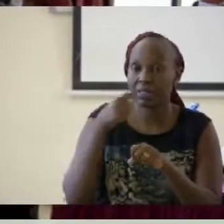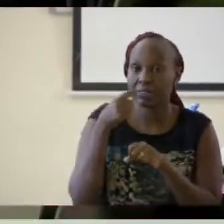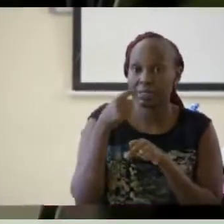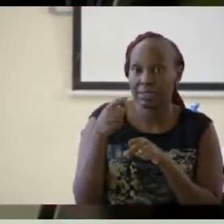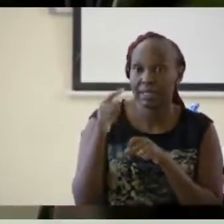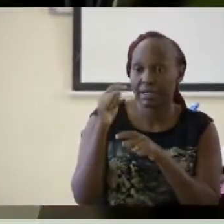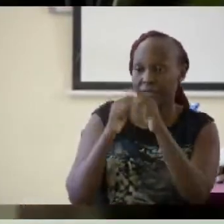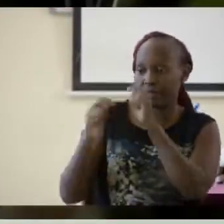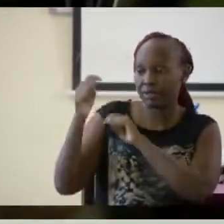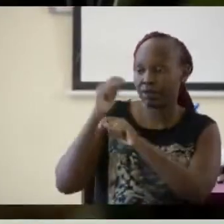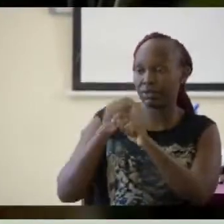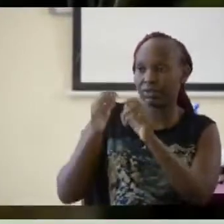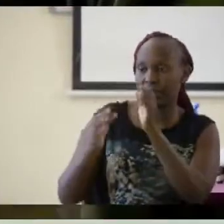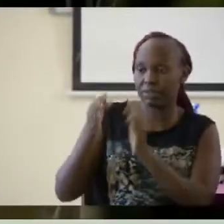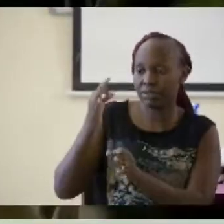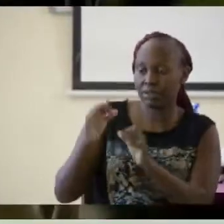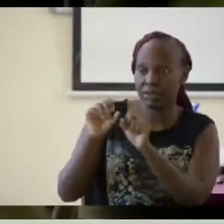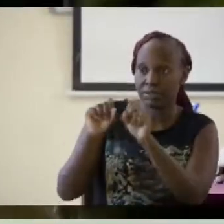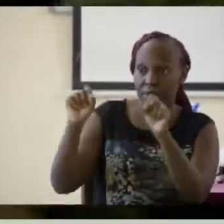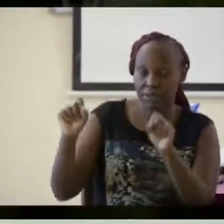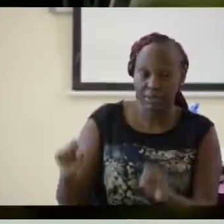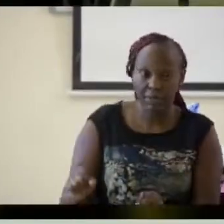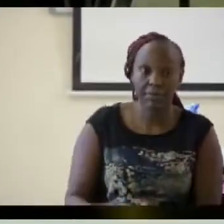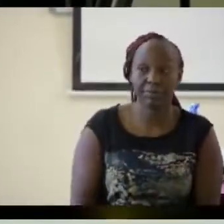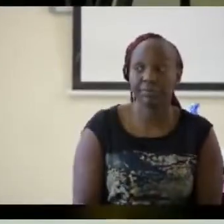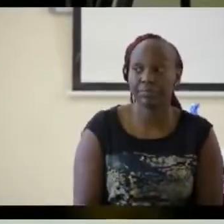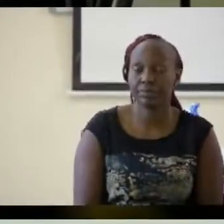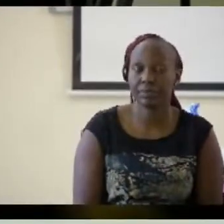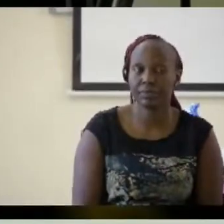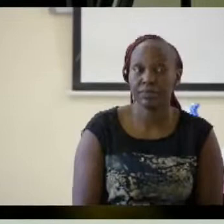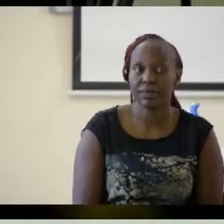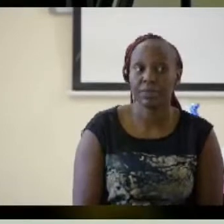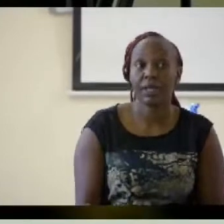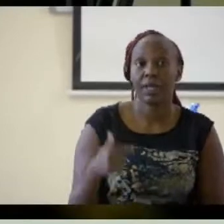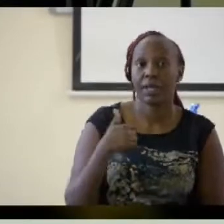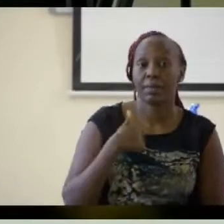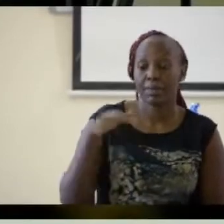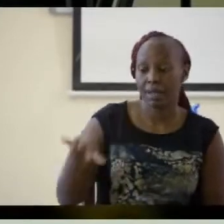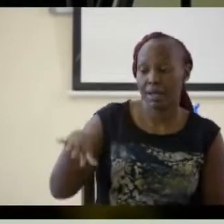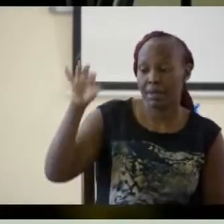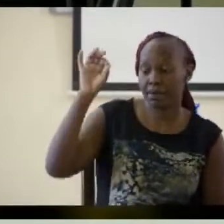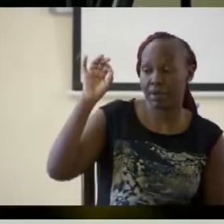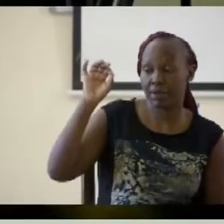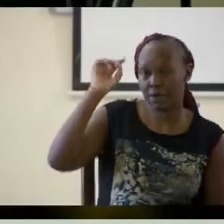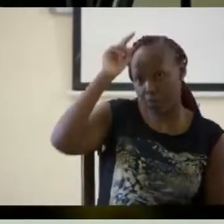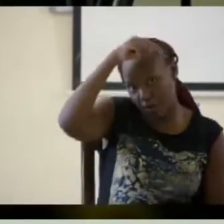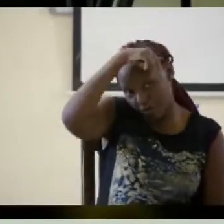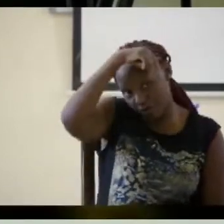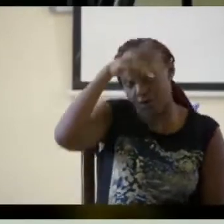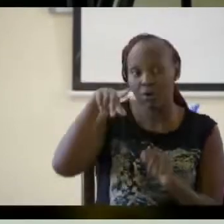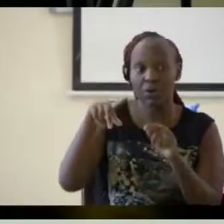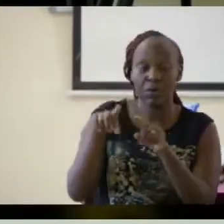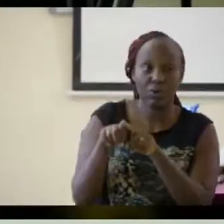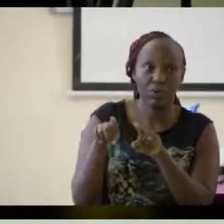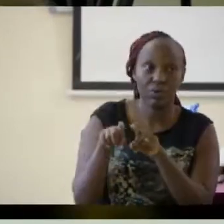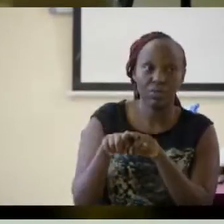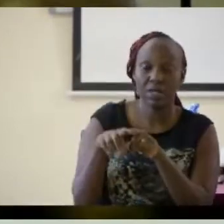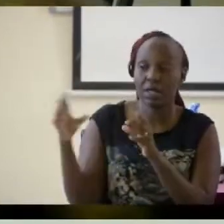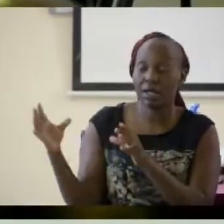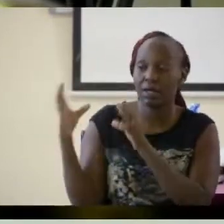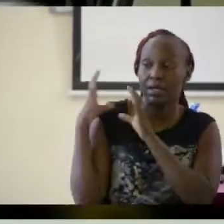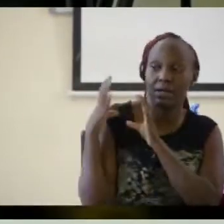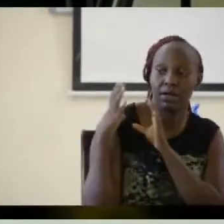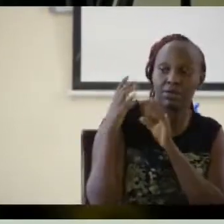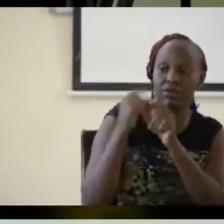about traditional justice systems. And what I also picked is that professors are also carriers